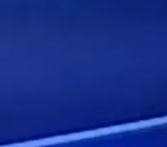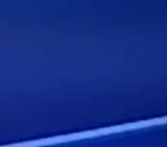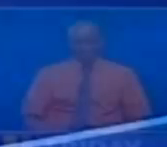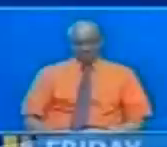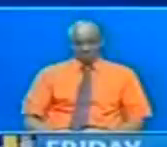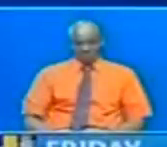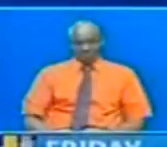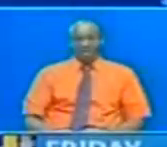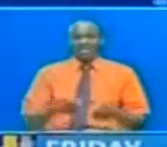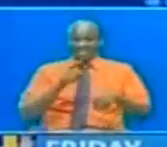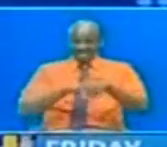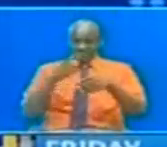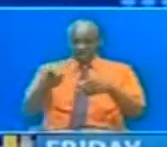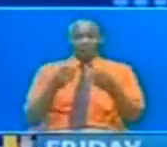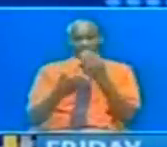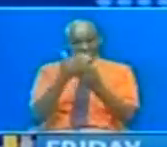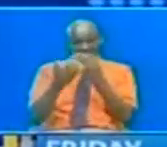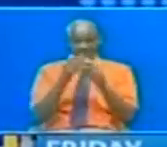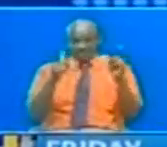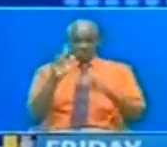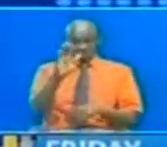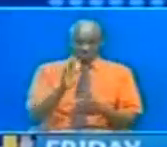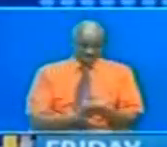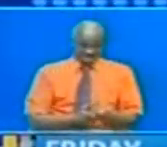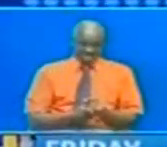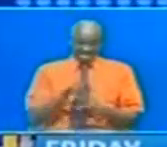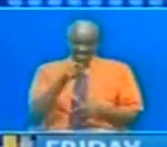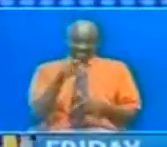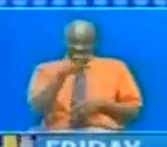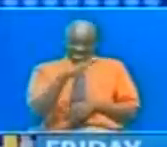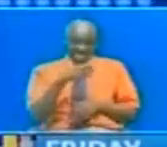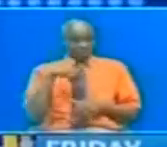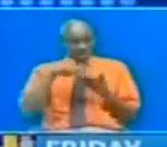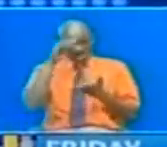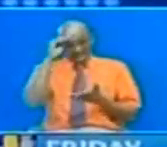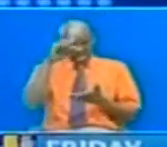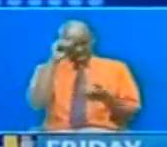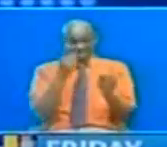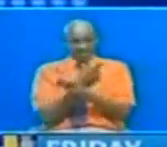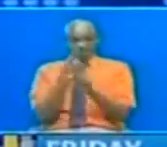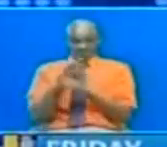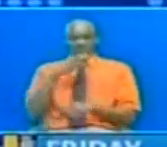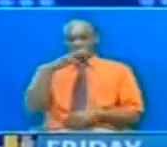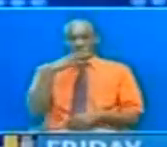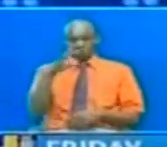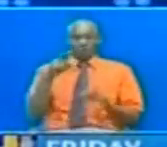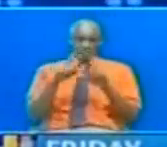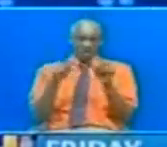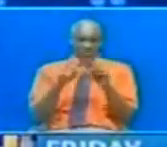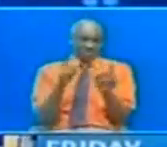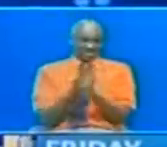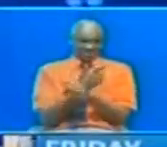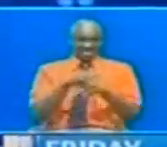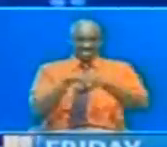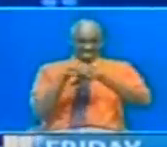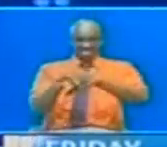It's time for Mind Your Language, the segment in which we get to learn the different pronunciations of certain